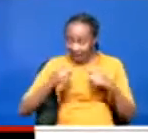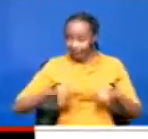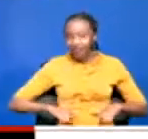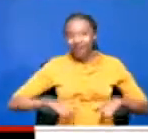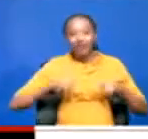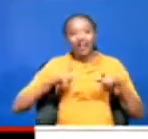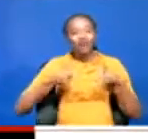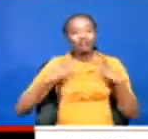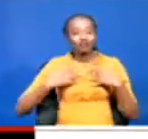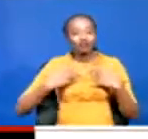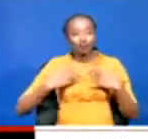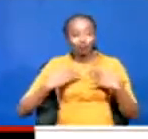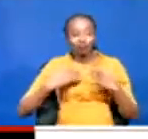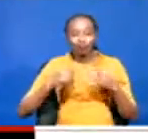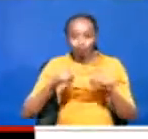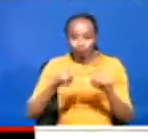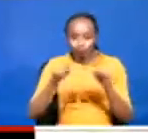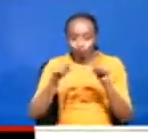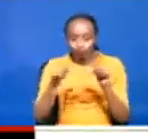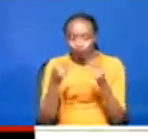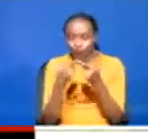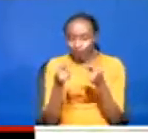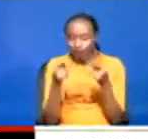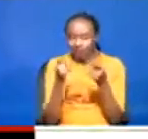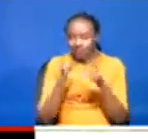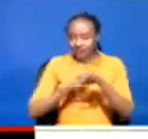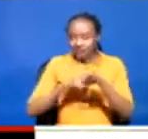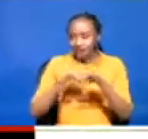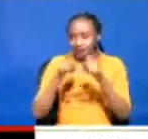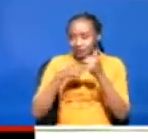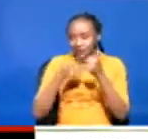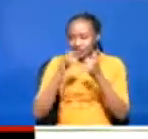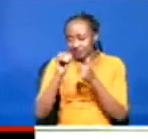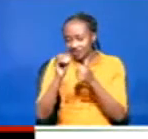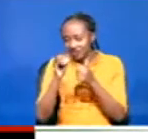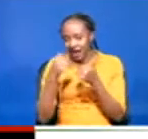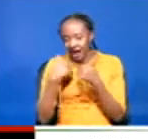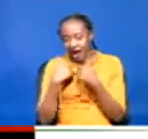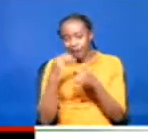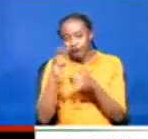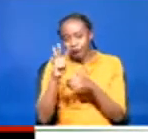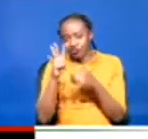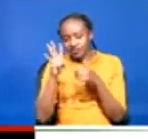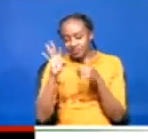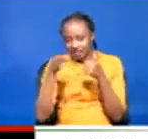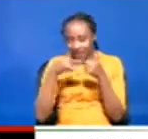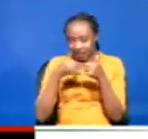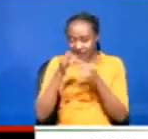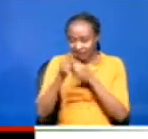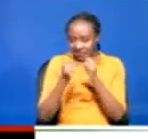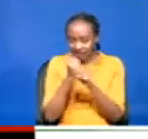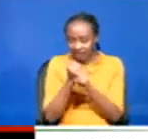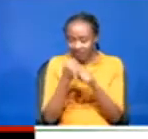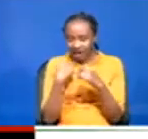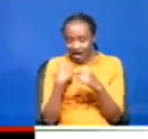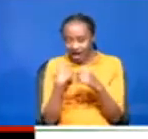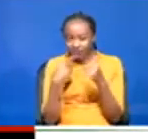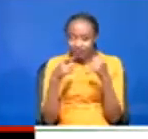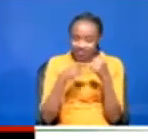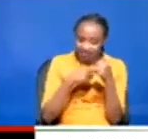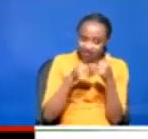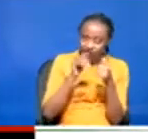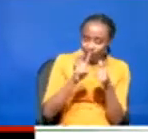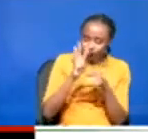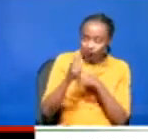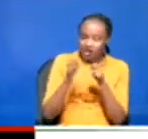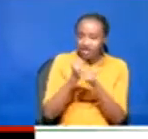In 2006, the average age stood at 48.9 years, with the figure rising to around 64 years of age in